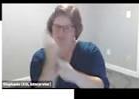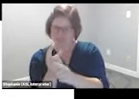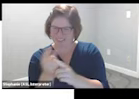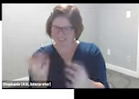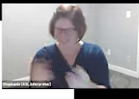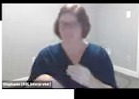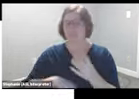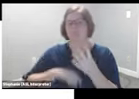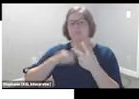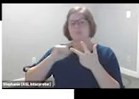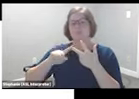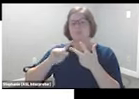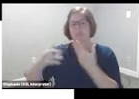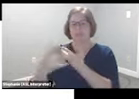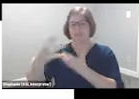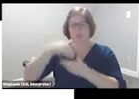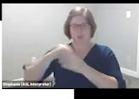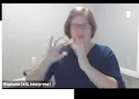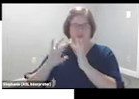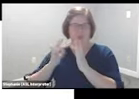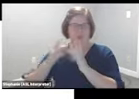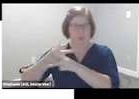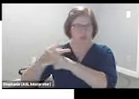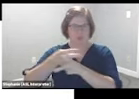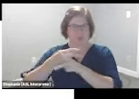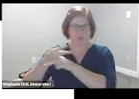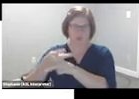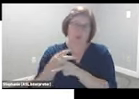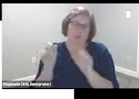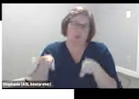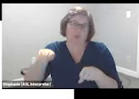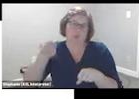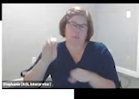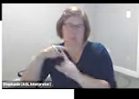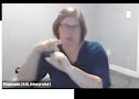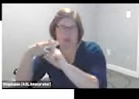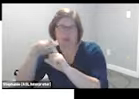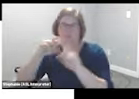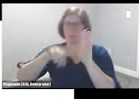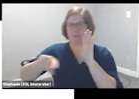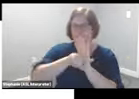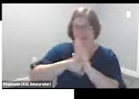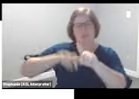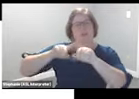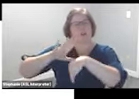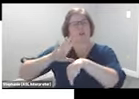supervision, again, could be both a barrier and a benefit, provided that folks actually know how to engage in it